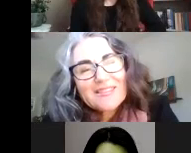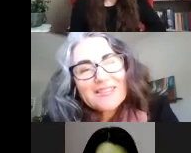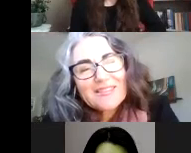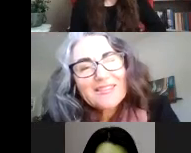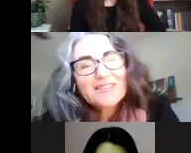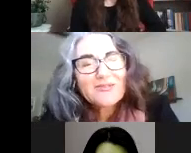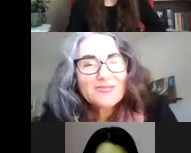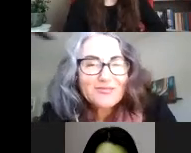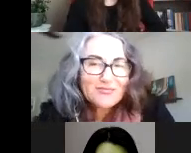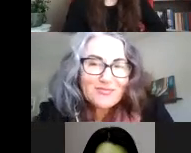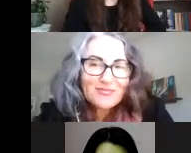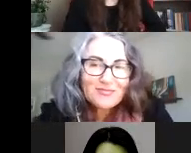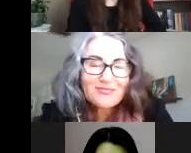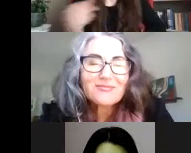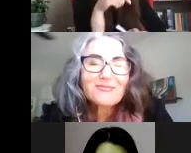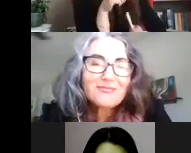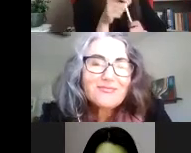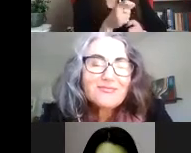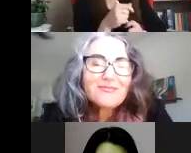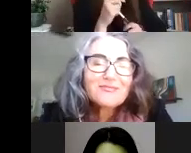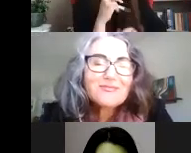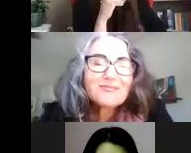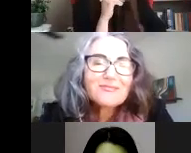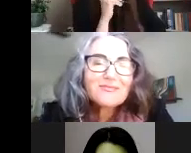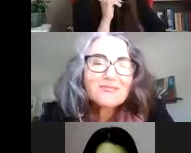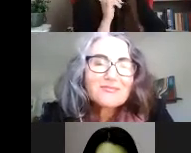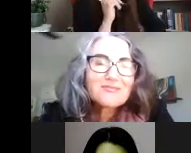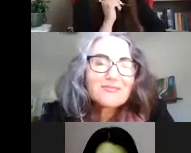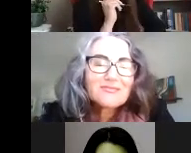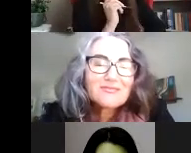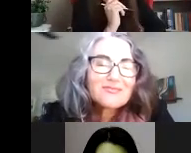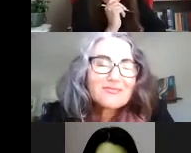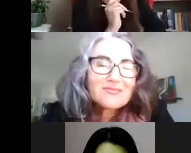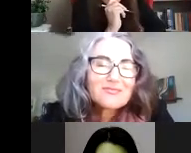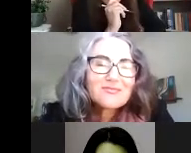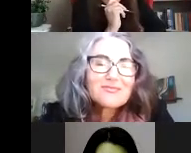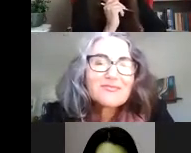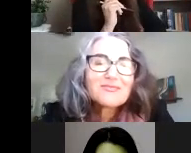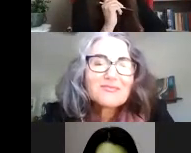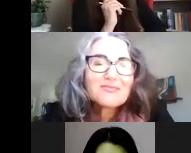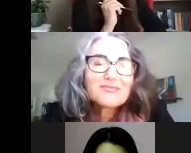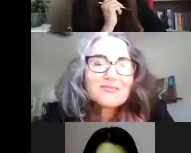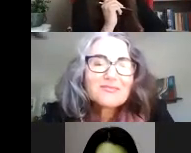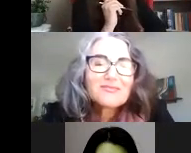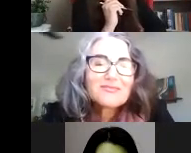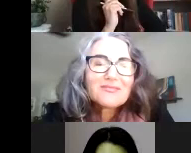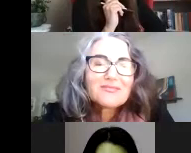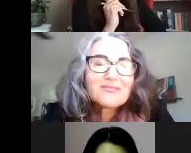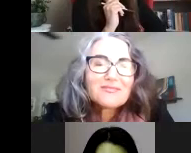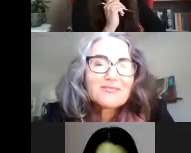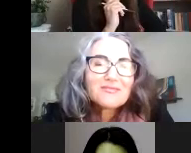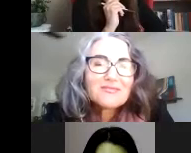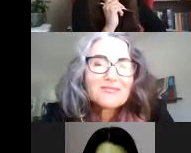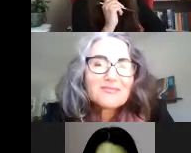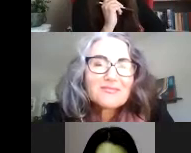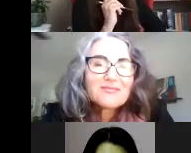First, the Peru experience. You know, Peru, a wonderful country, about 32 million people. In Lima, there's about